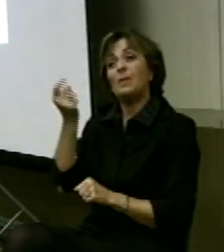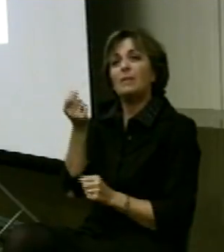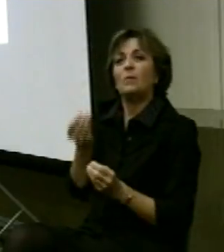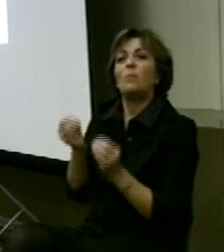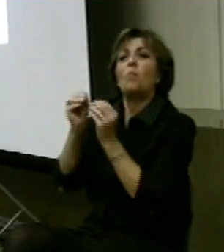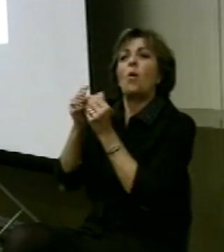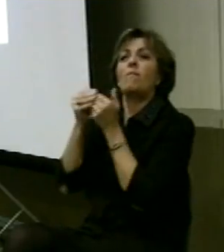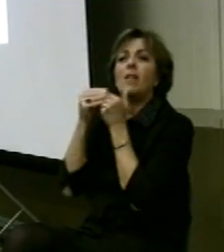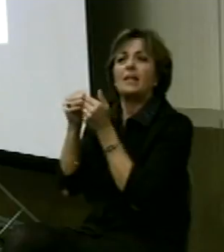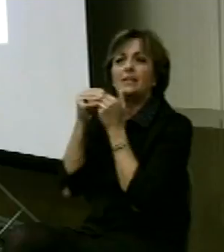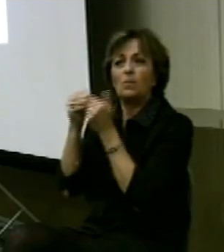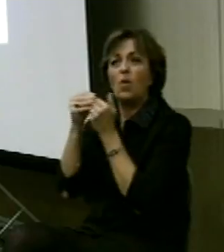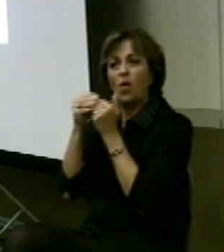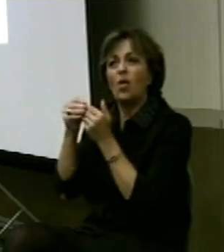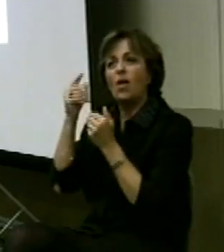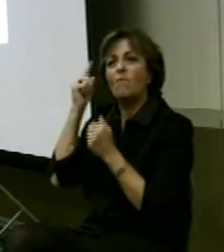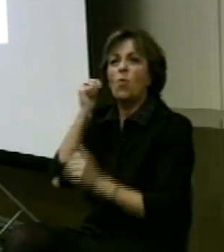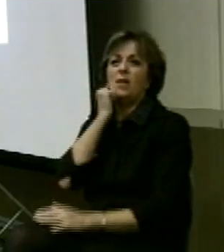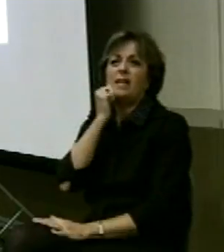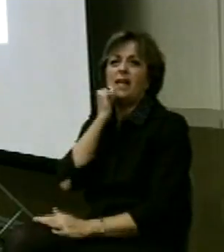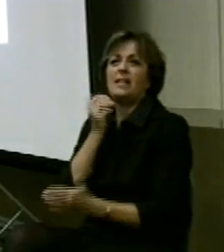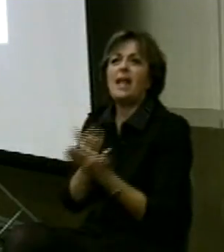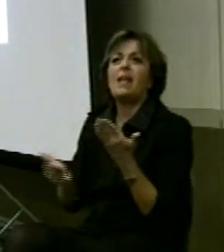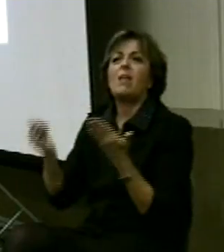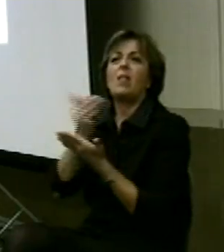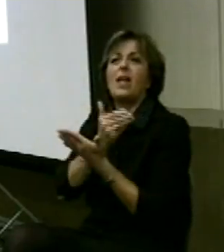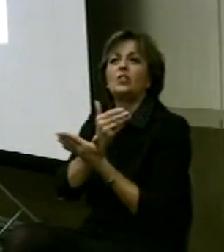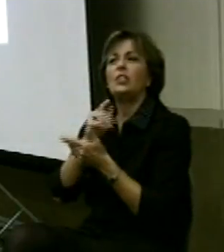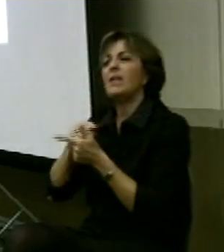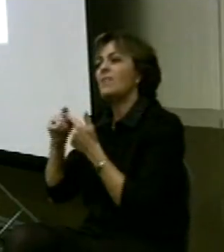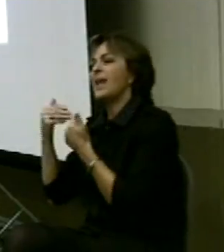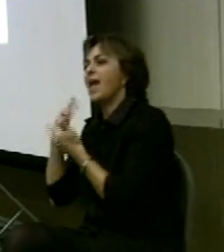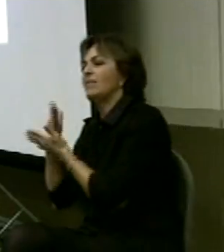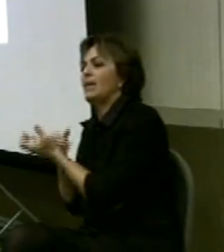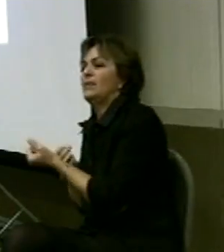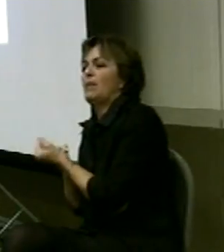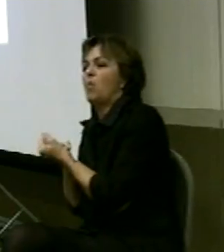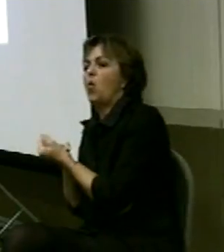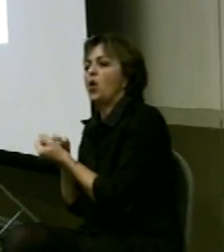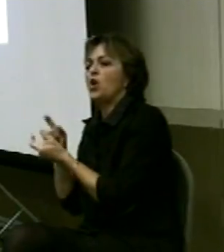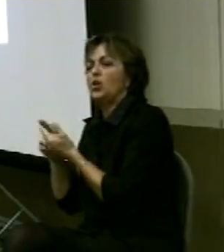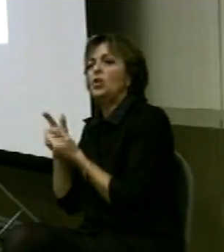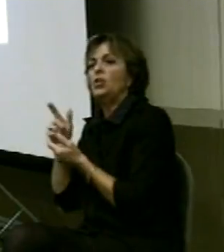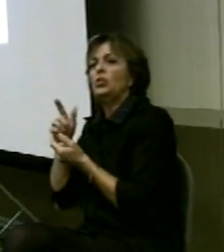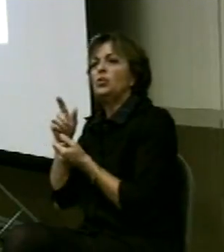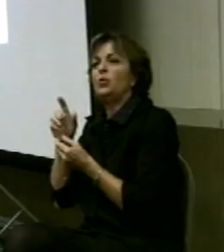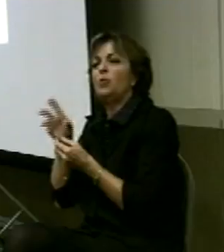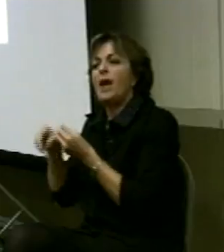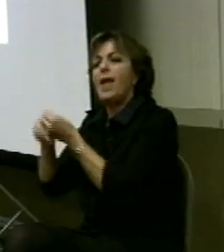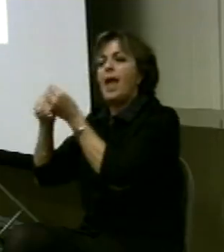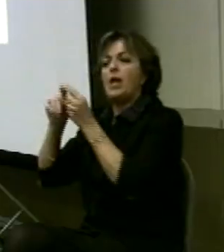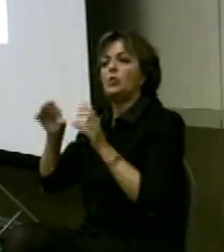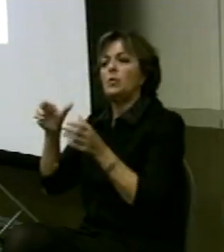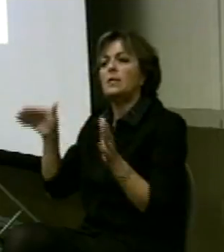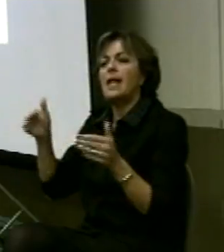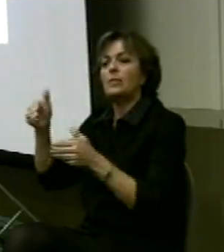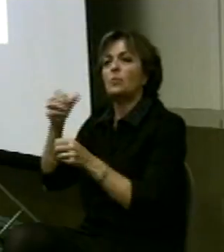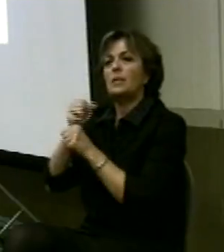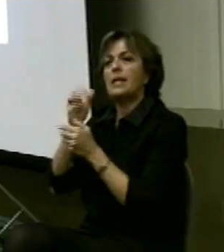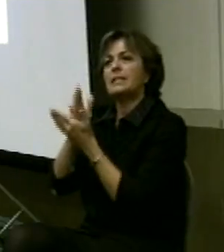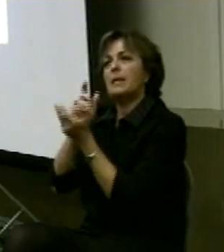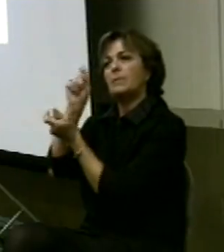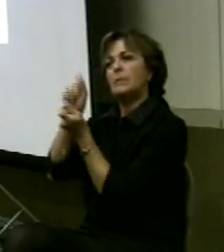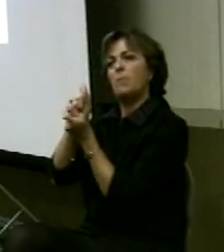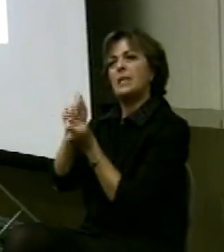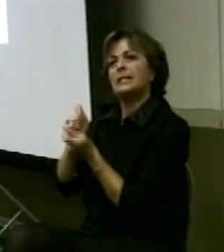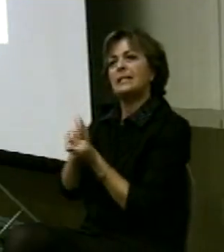more flexible for a day-to-day collection, and then maybe have some support to push into the classroom to really get some specific data